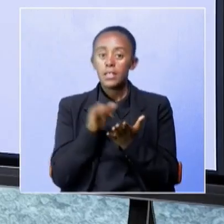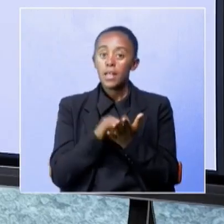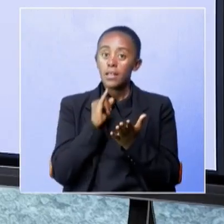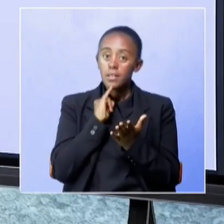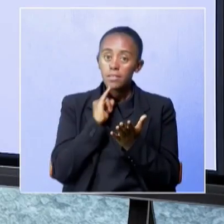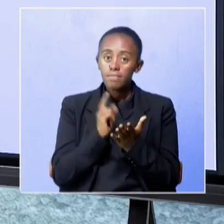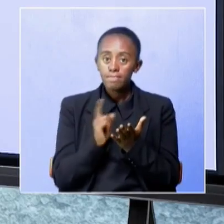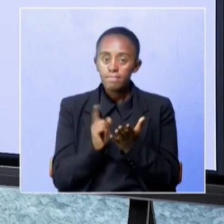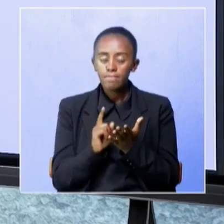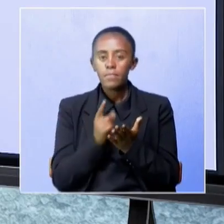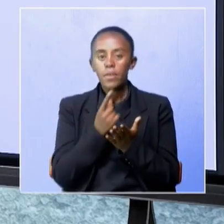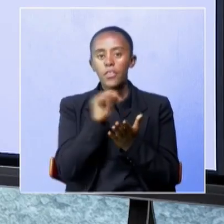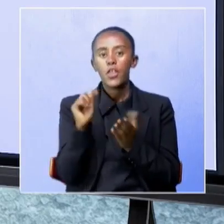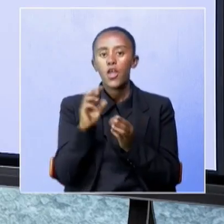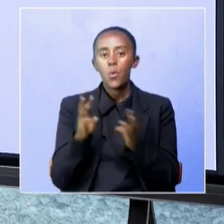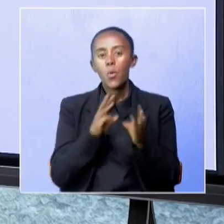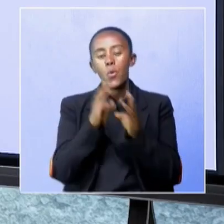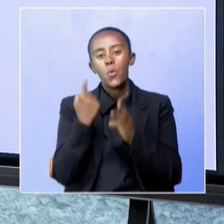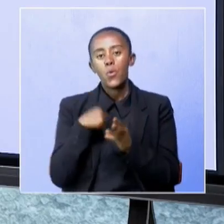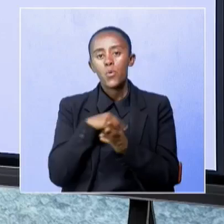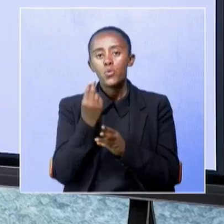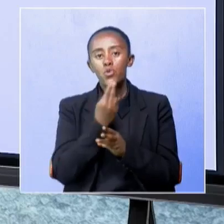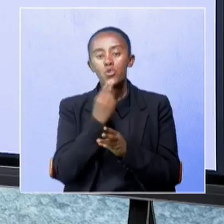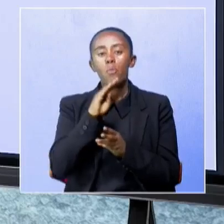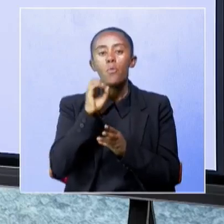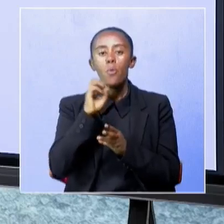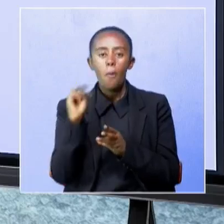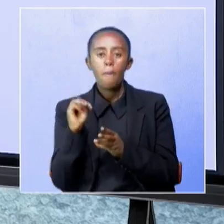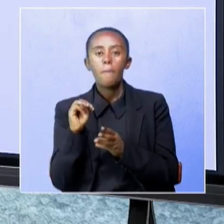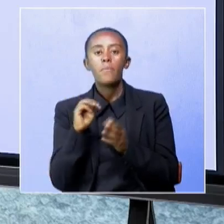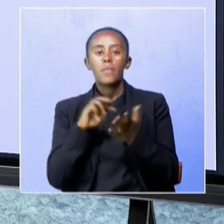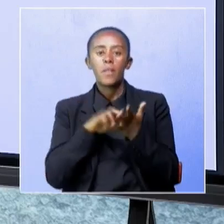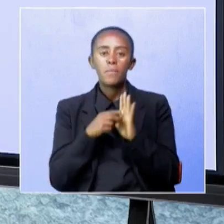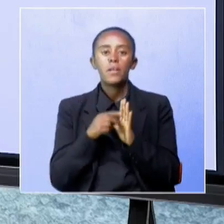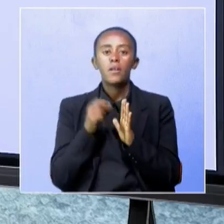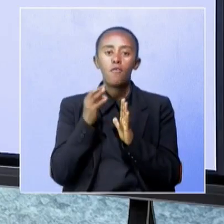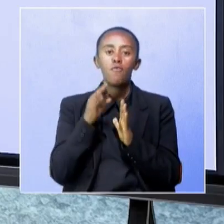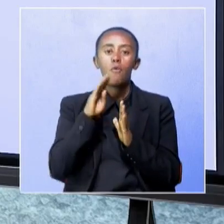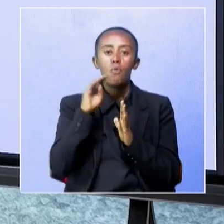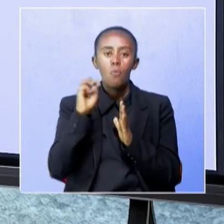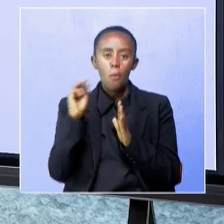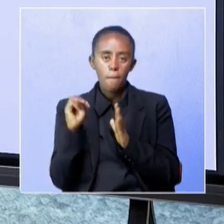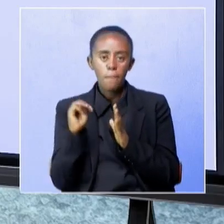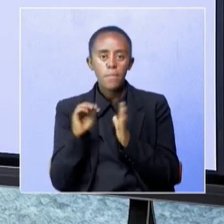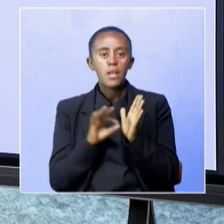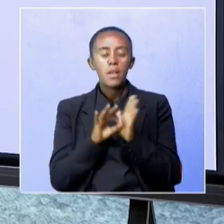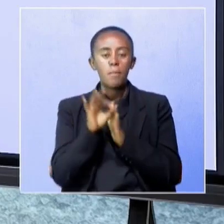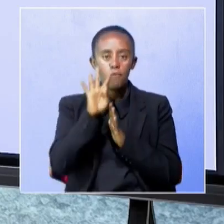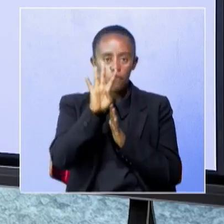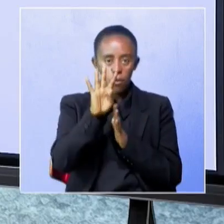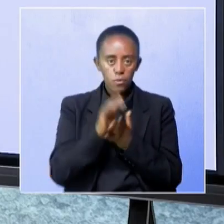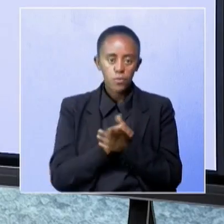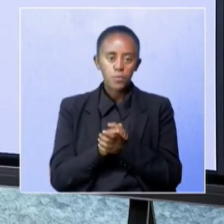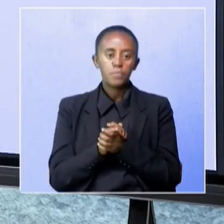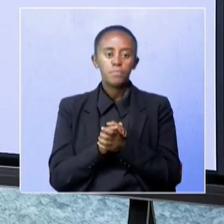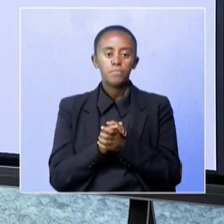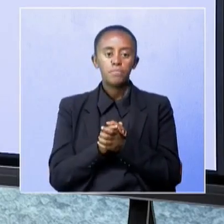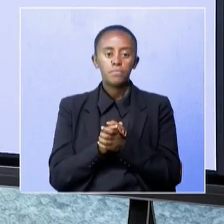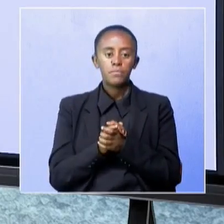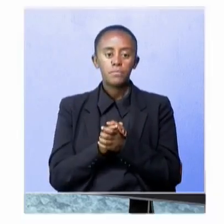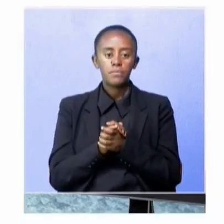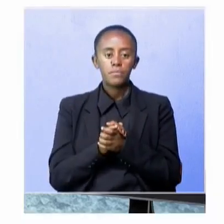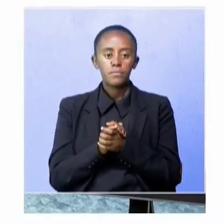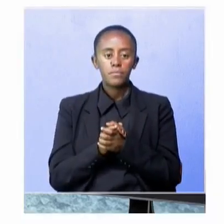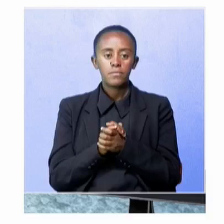is the way we use boom, or that is the meaning of boom. What about number 4? If we said boom, what